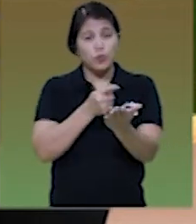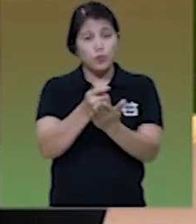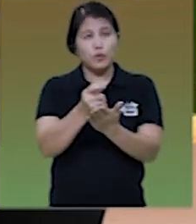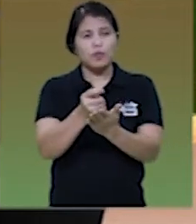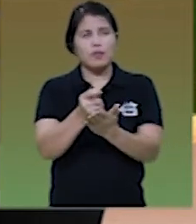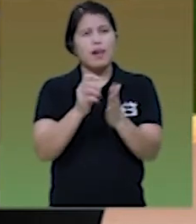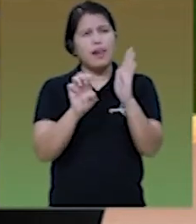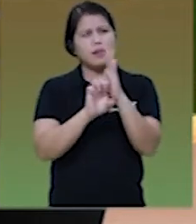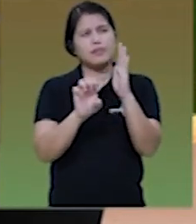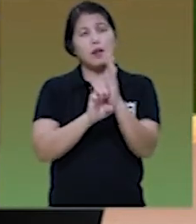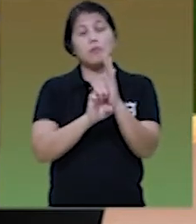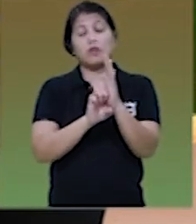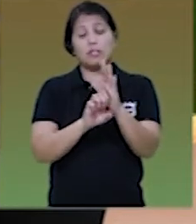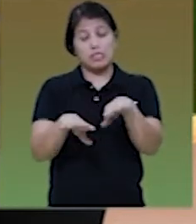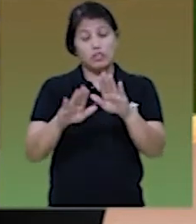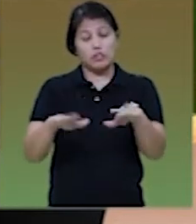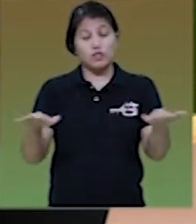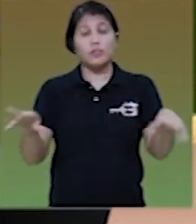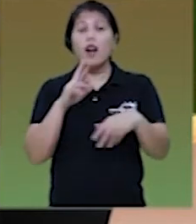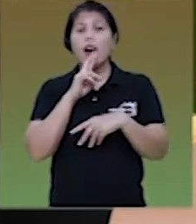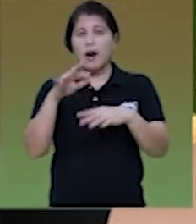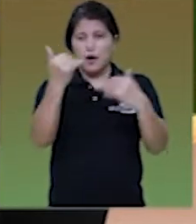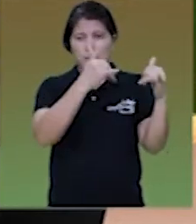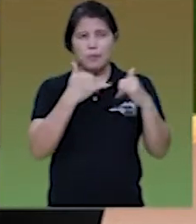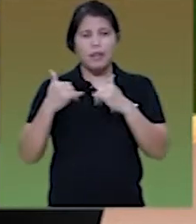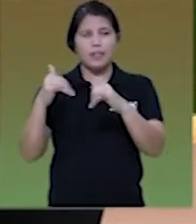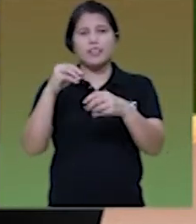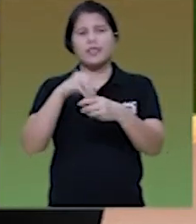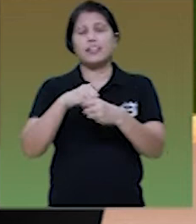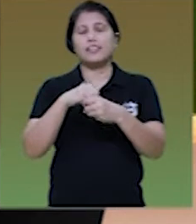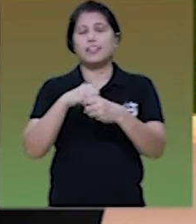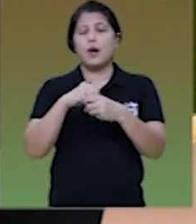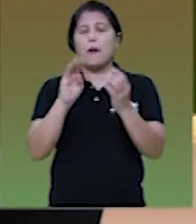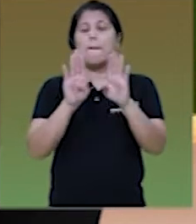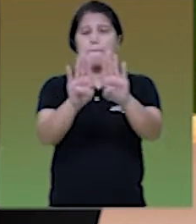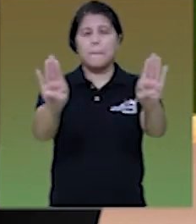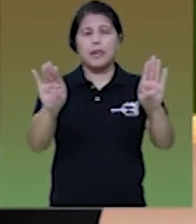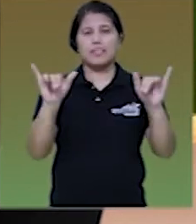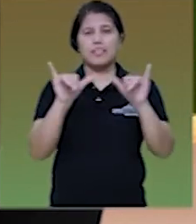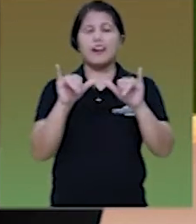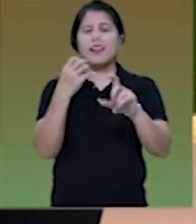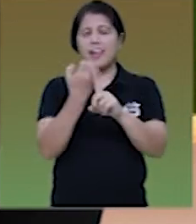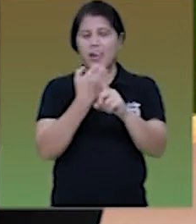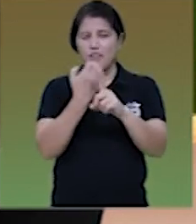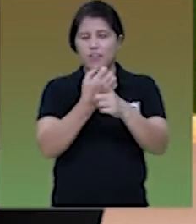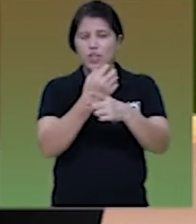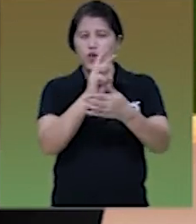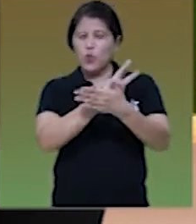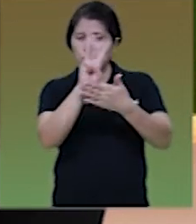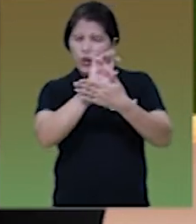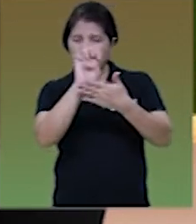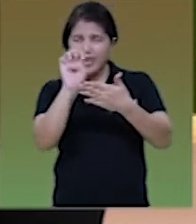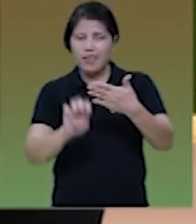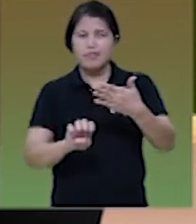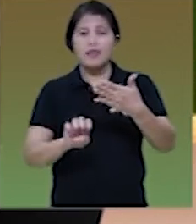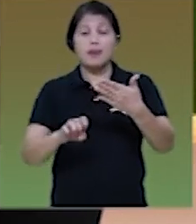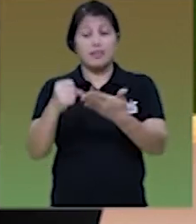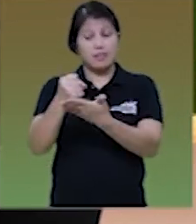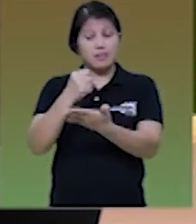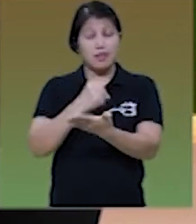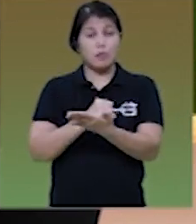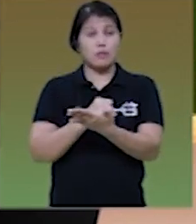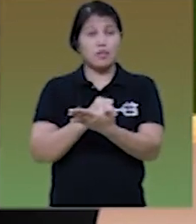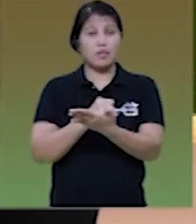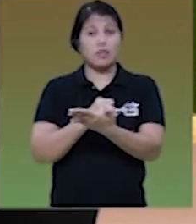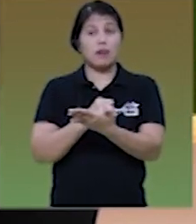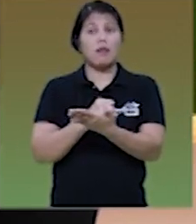For example, the boys are playing in the backyard every weekend. The subject or